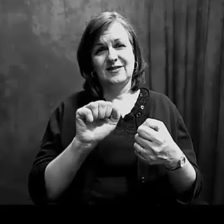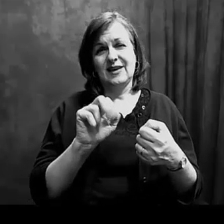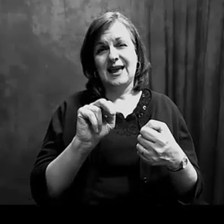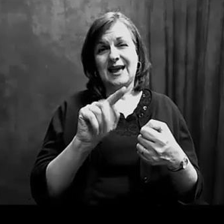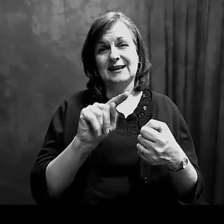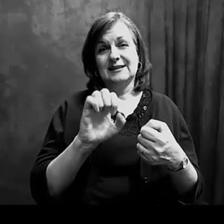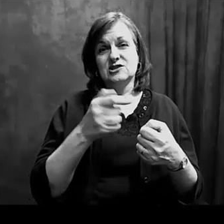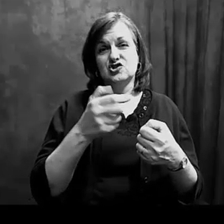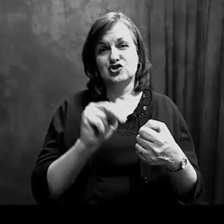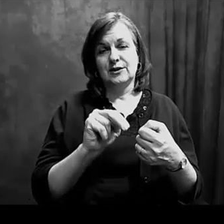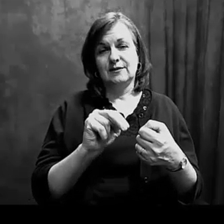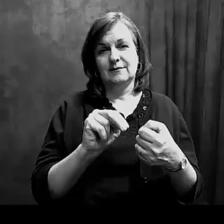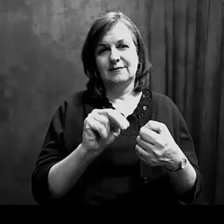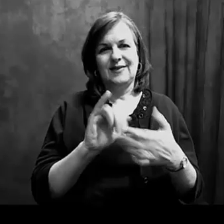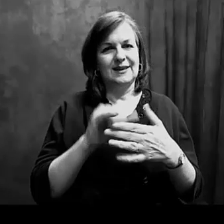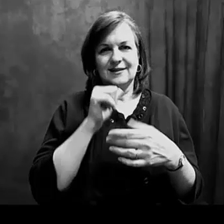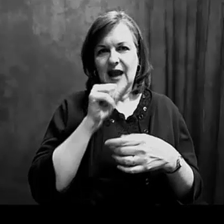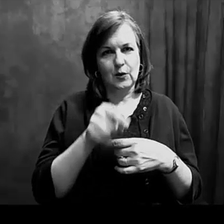to the antigen.